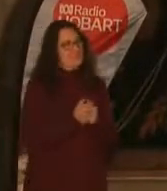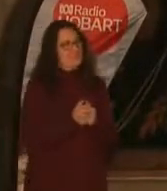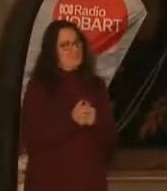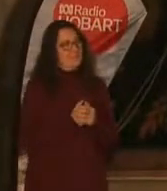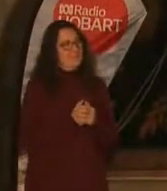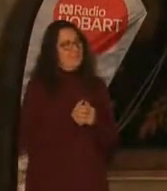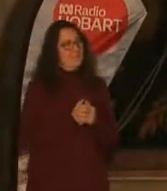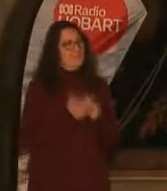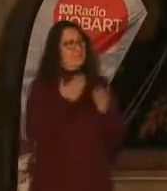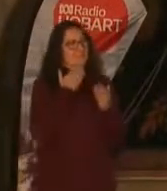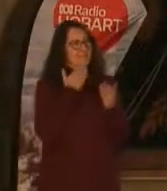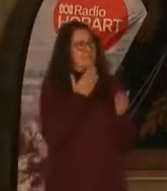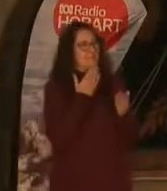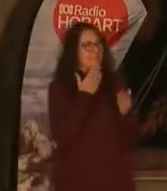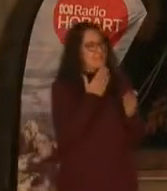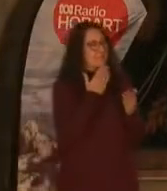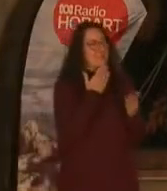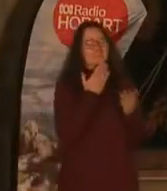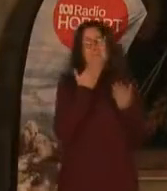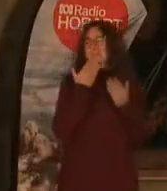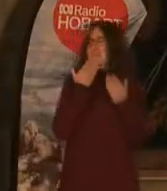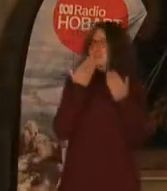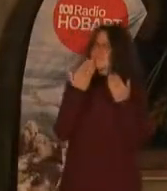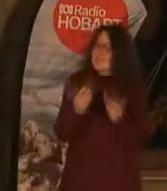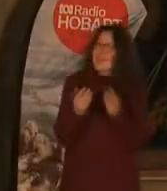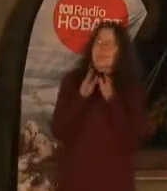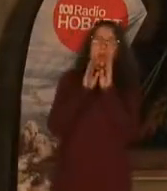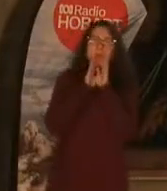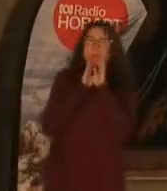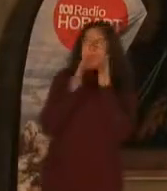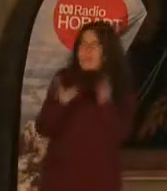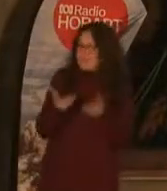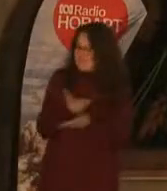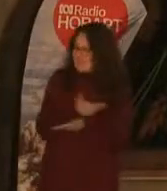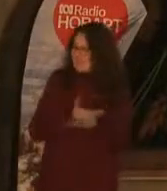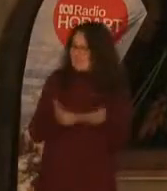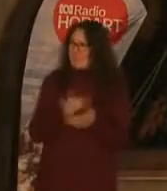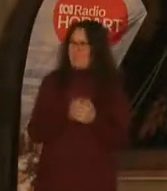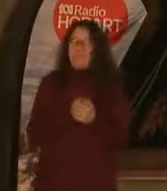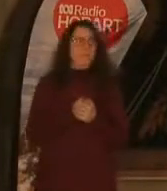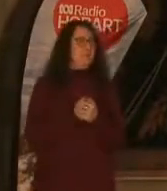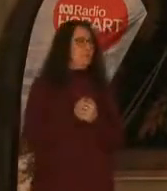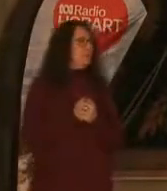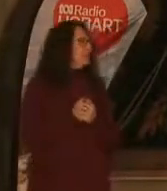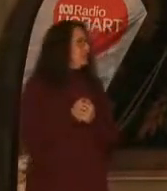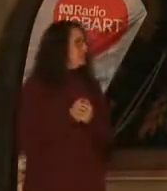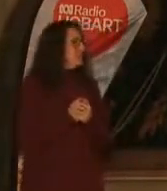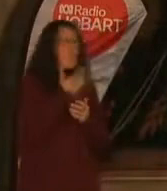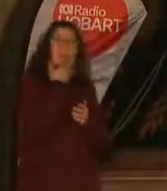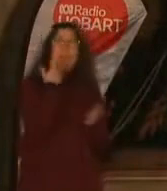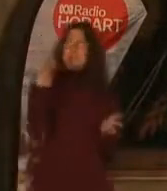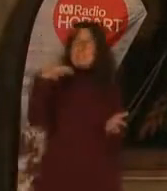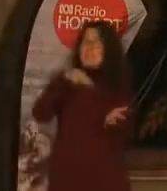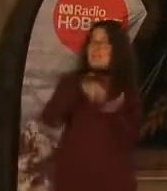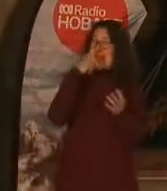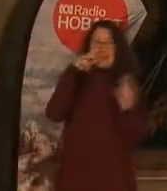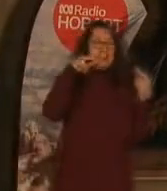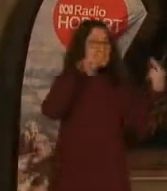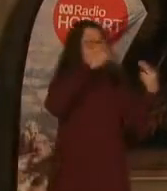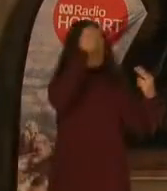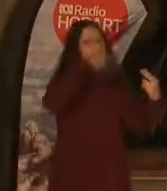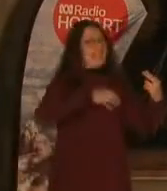Thank you. Thank you so much. Absolutely amazing. I think that's... They're asking, could you please stand up so they can see you? Oh. Thank